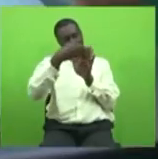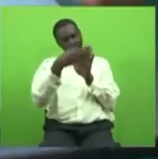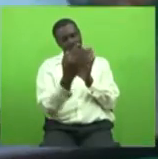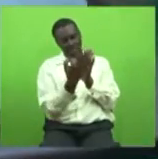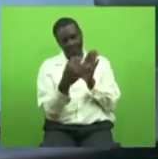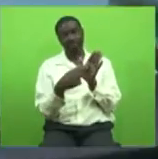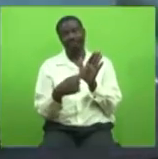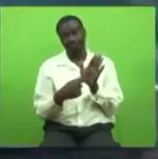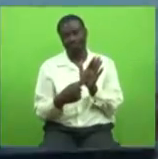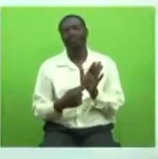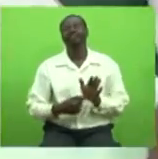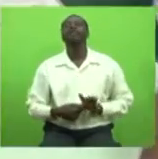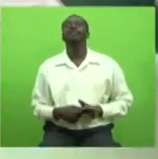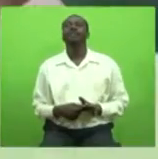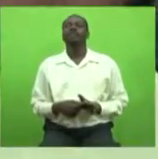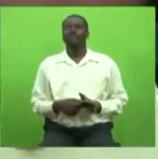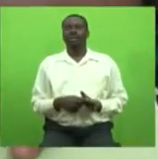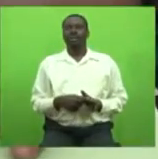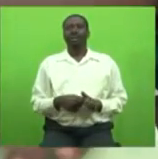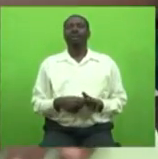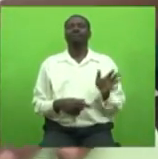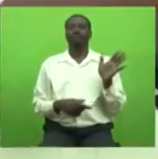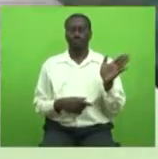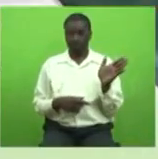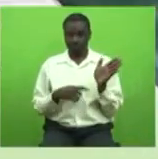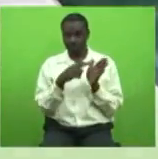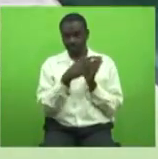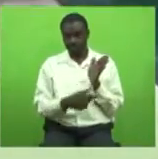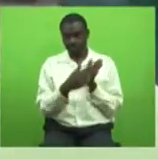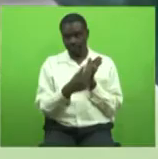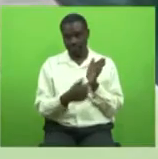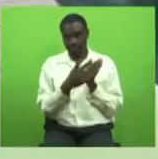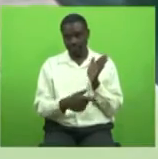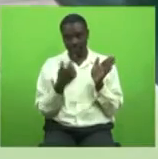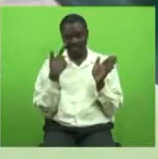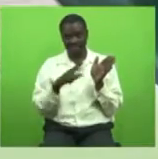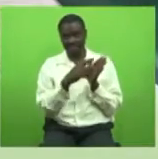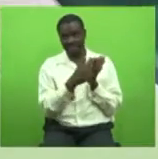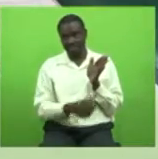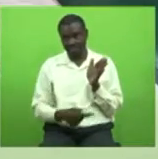and as you can see, it has got 3